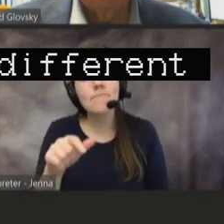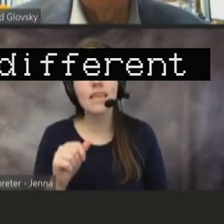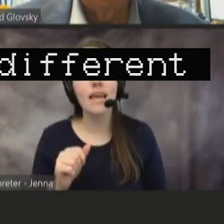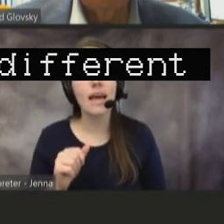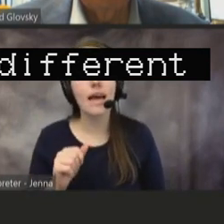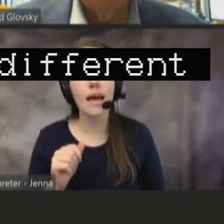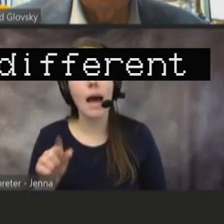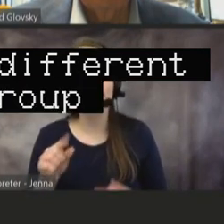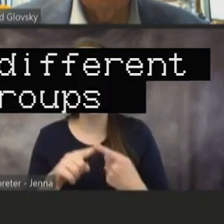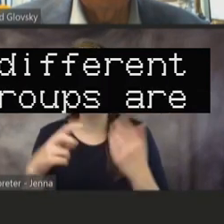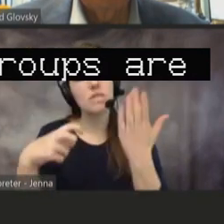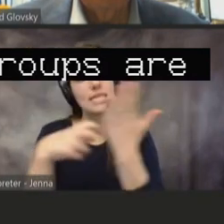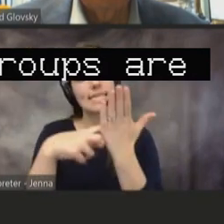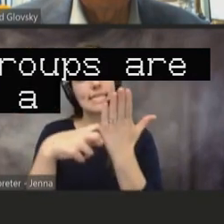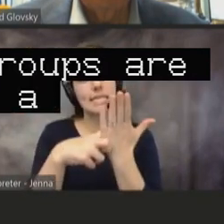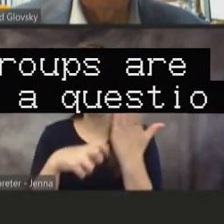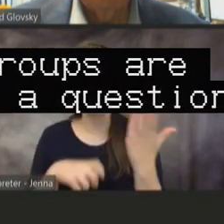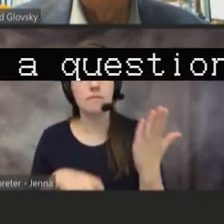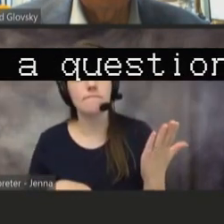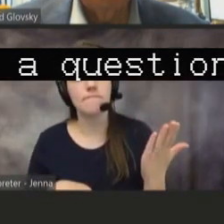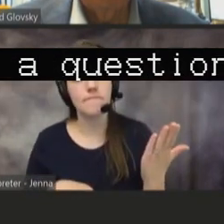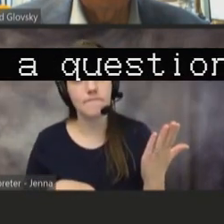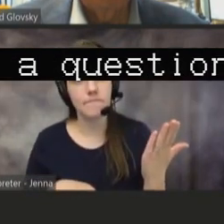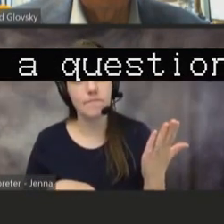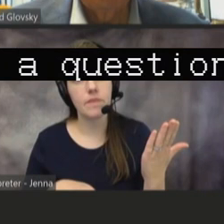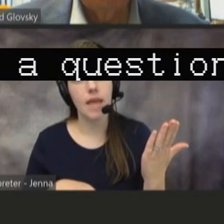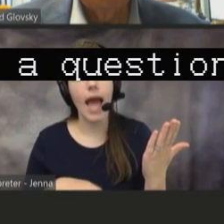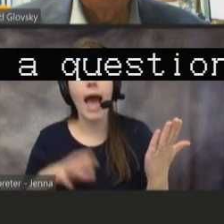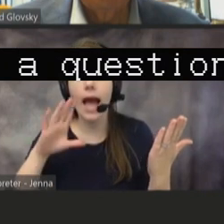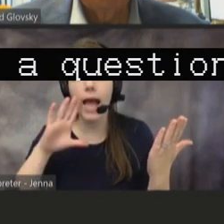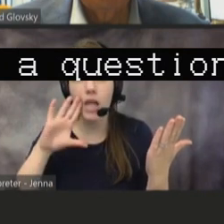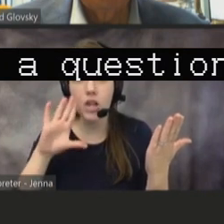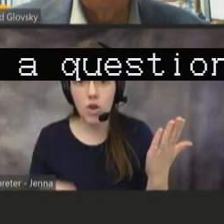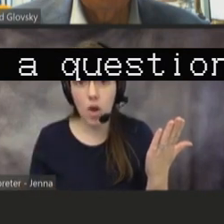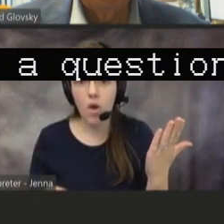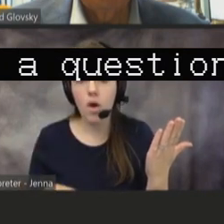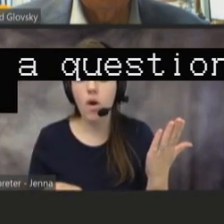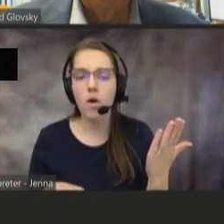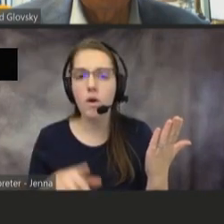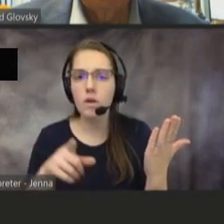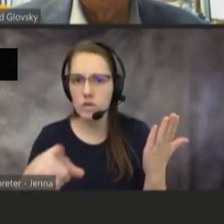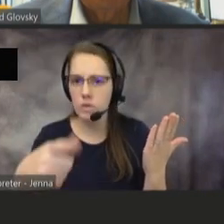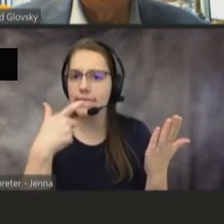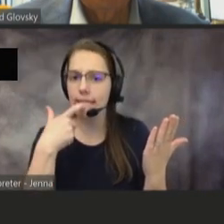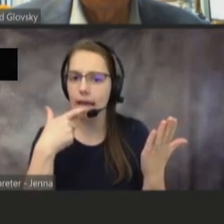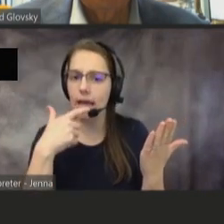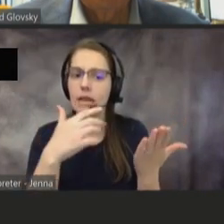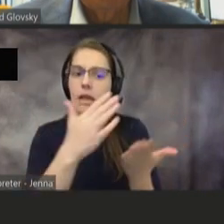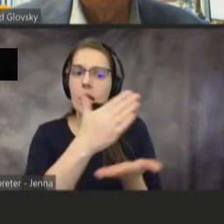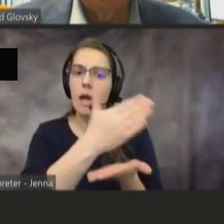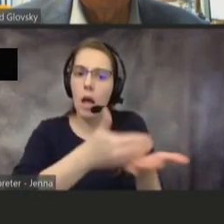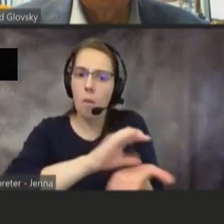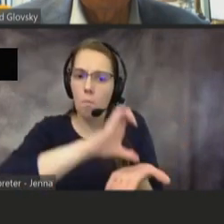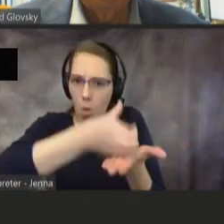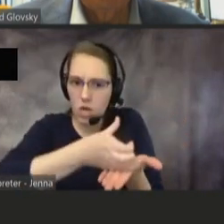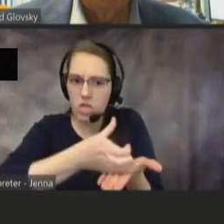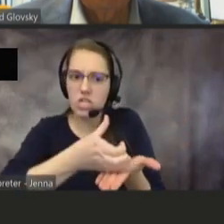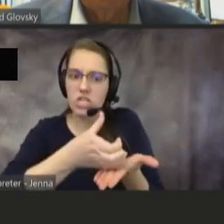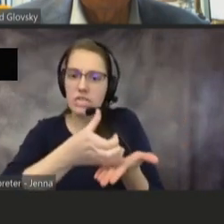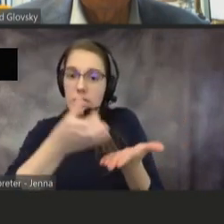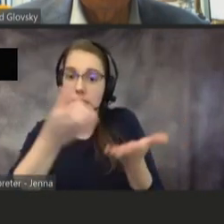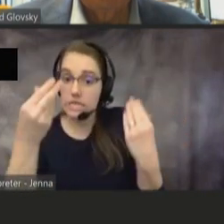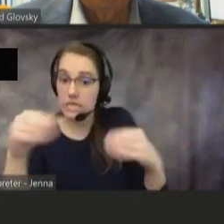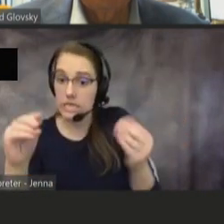the tickets. Are there, I know that you said a portion of, for some of the games goes